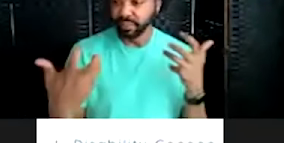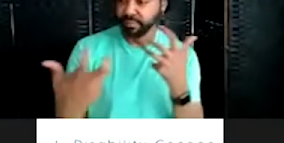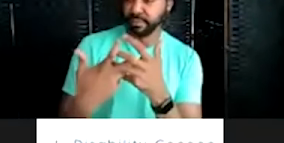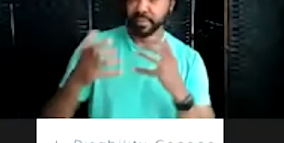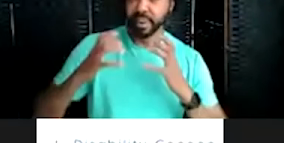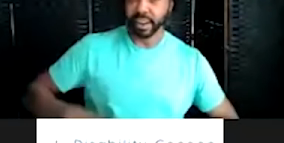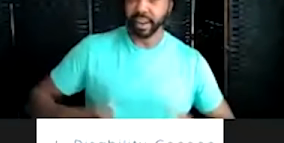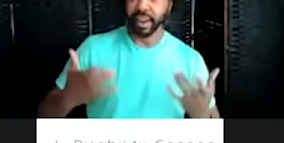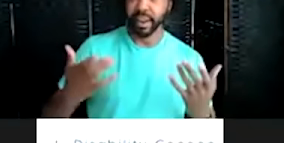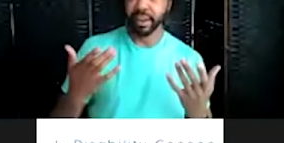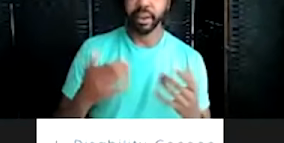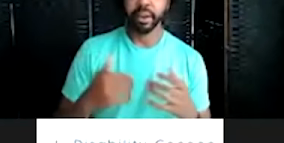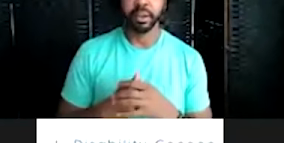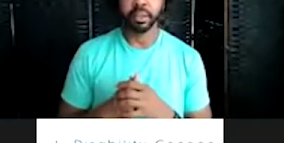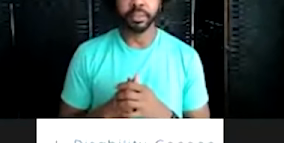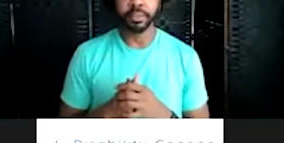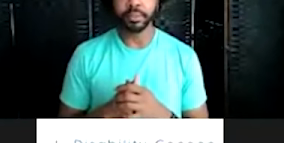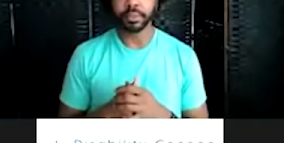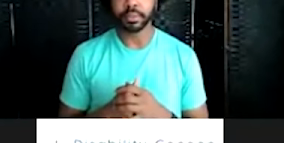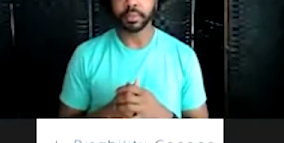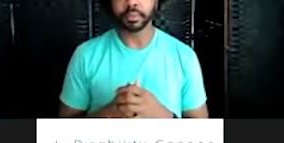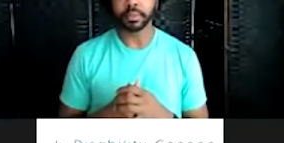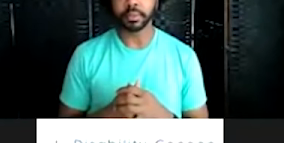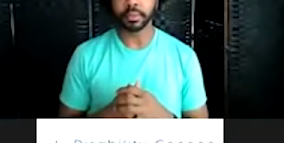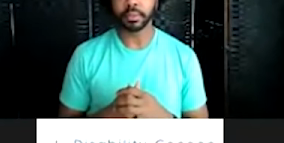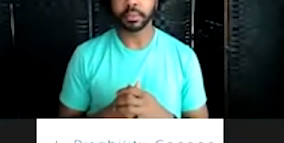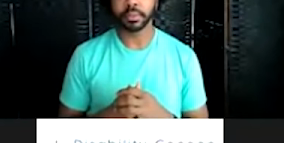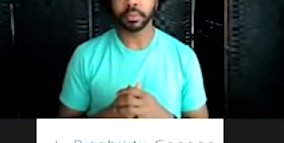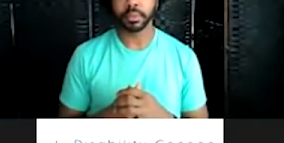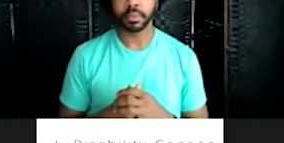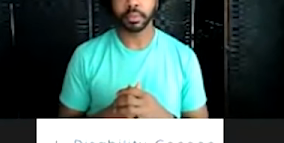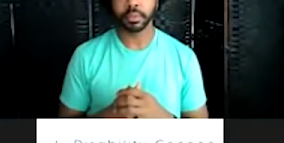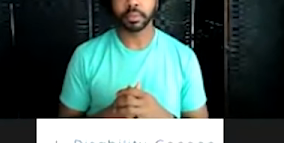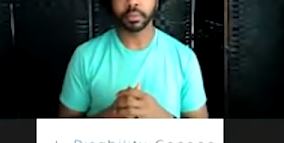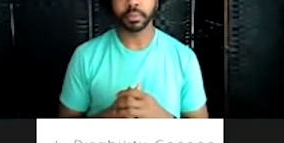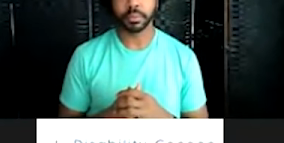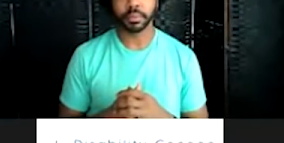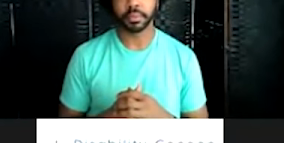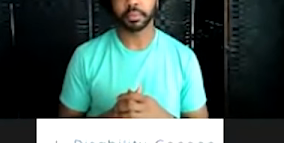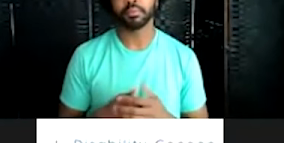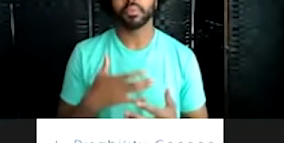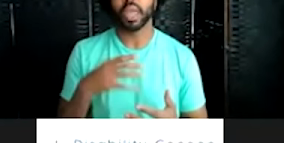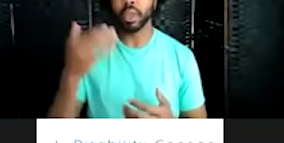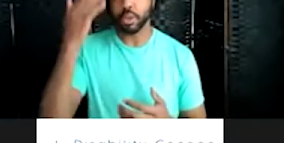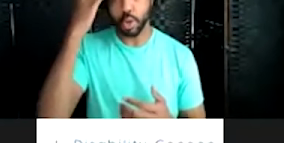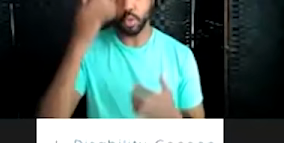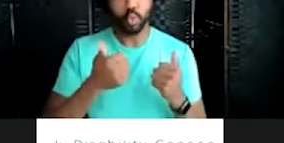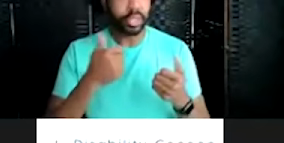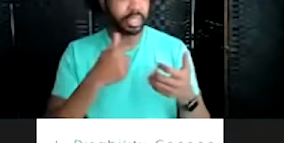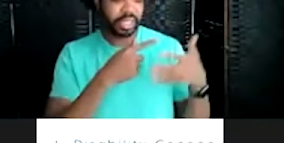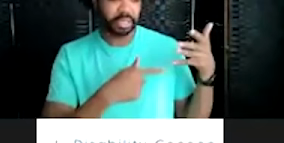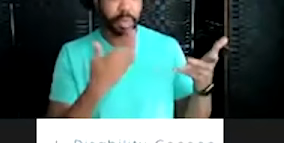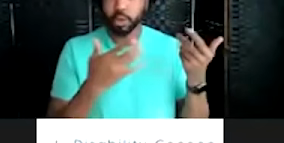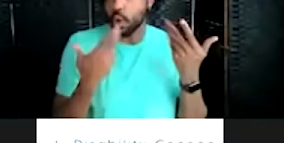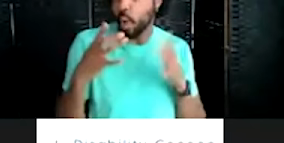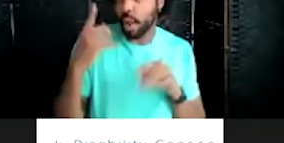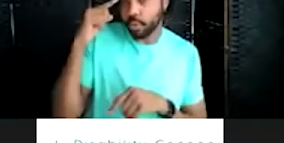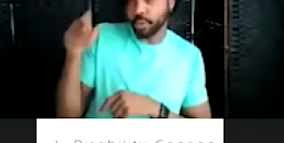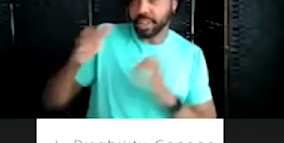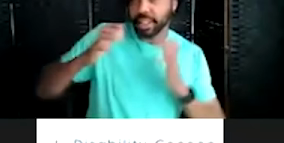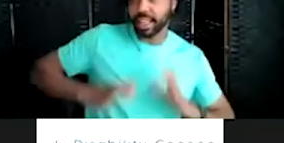folks and which are ones that maybe you don't want to engage with. So with that, we